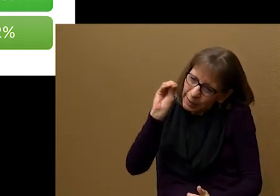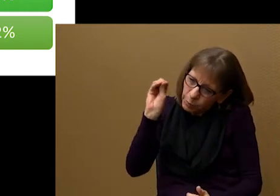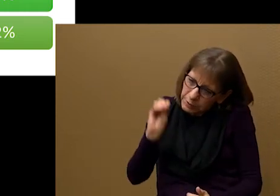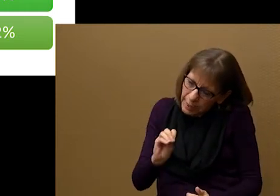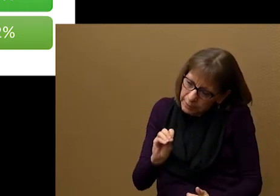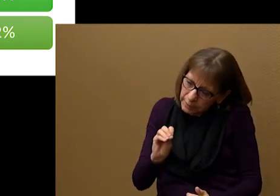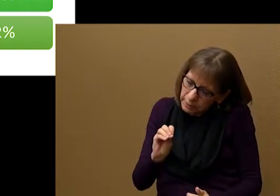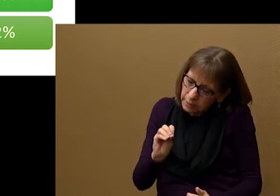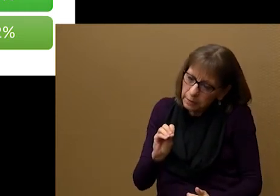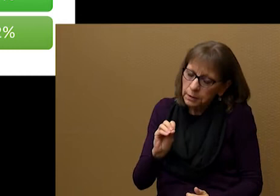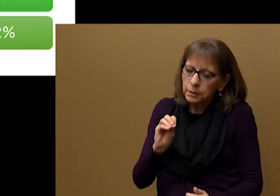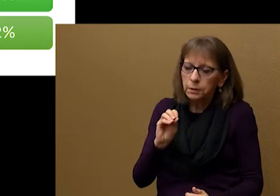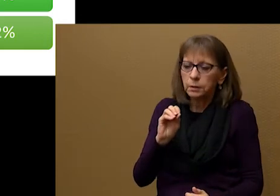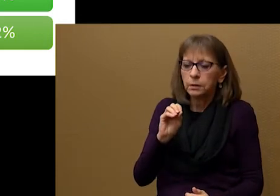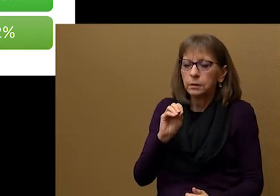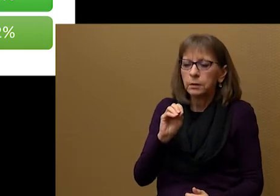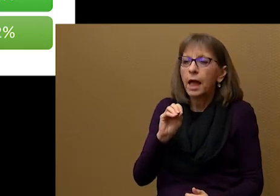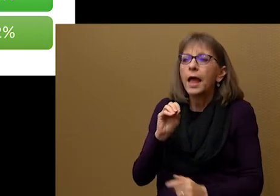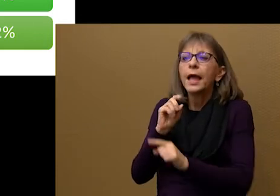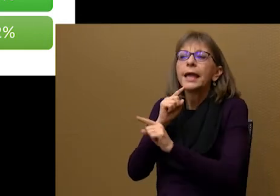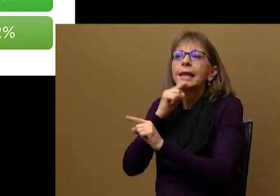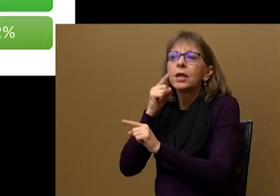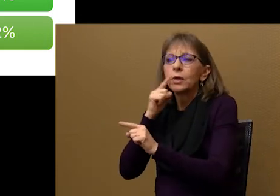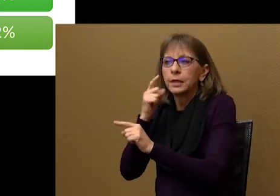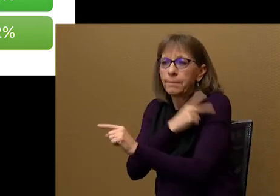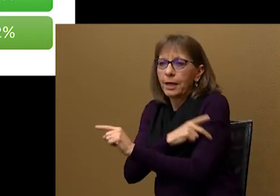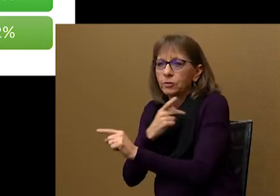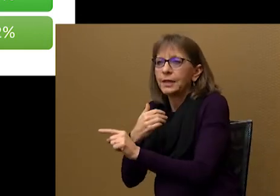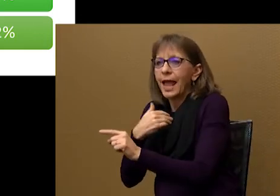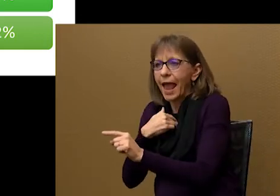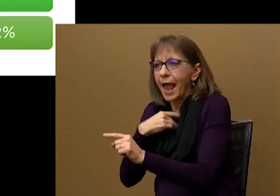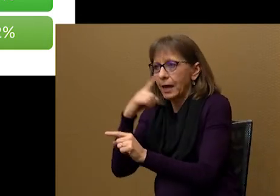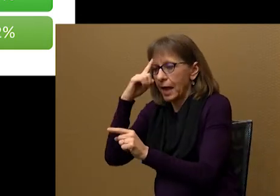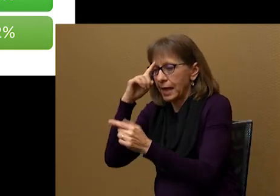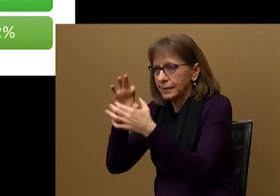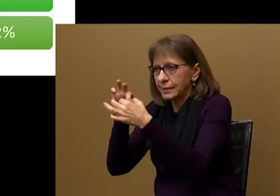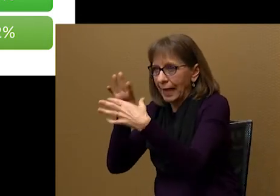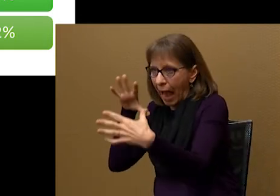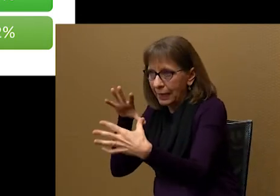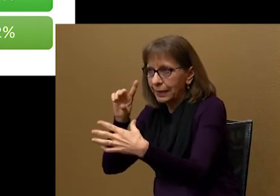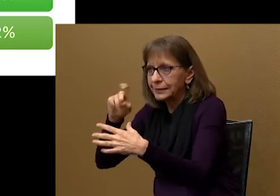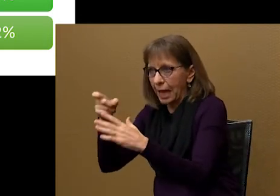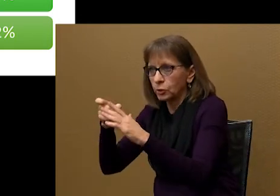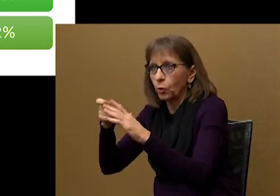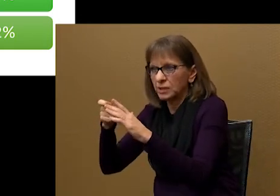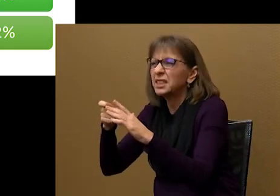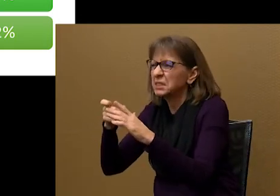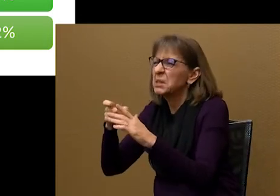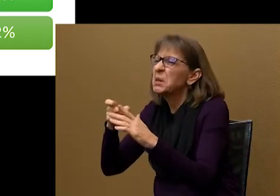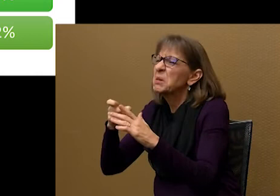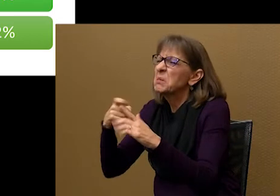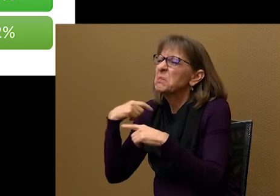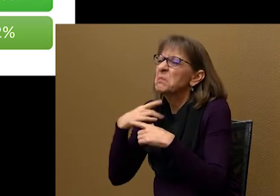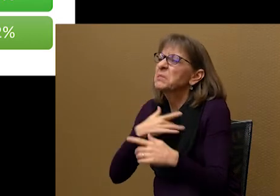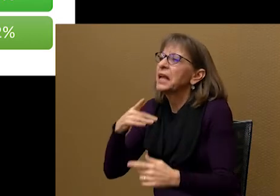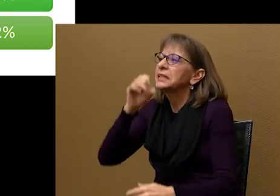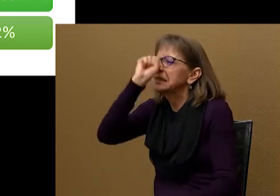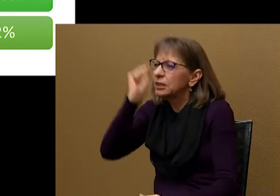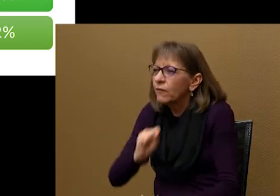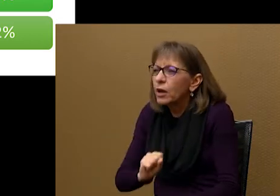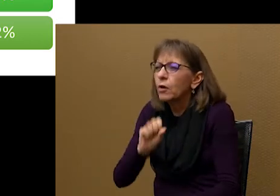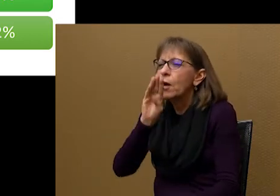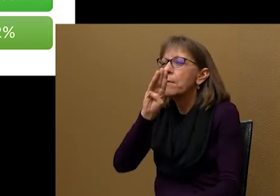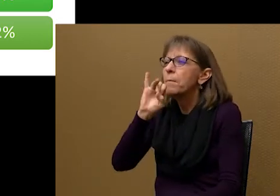Almost 90% of the hearing patients had a psychotic diagnosis, usually